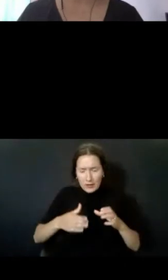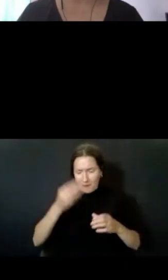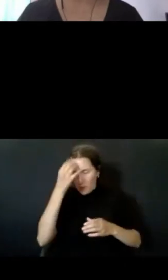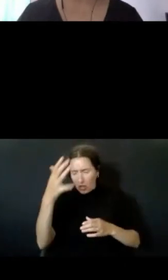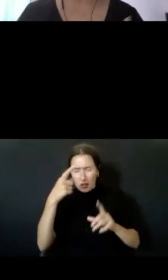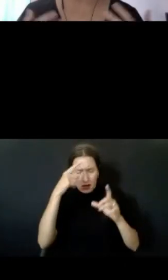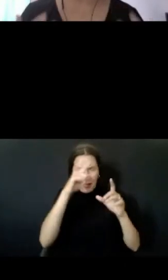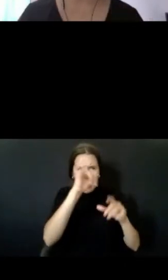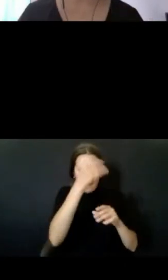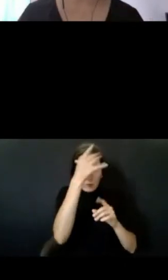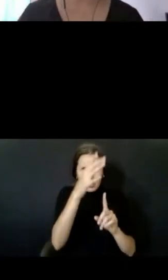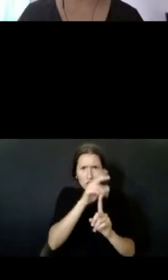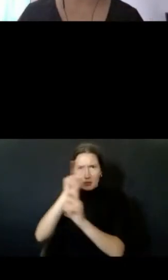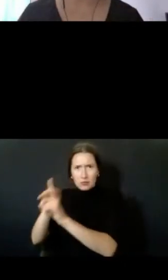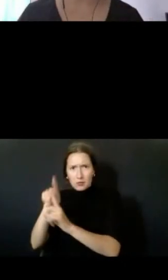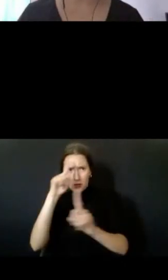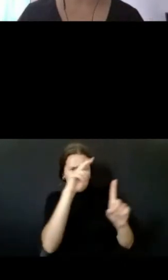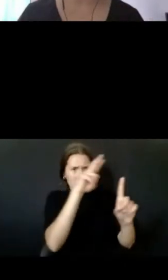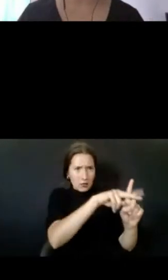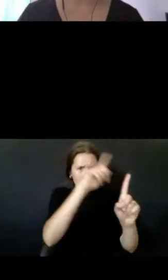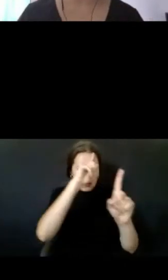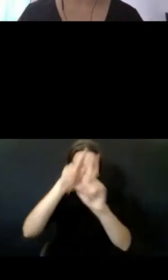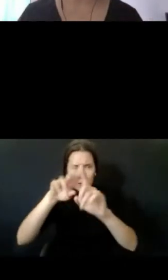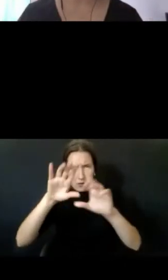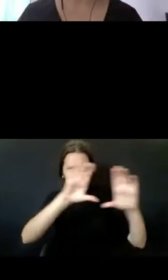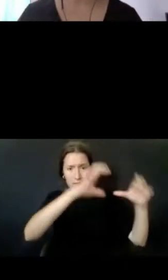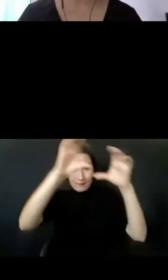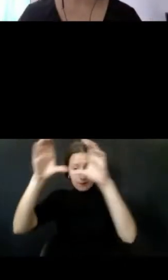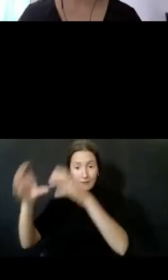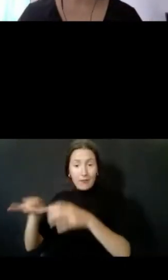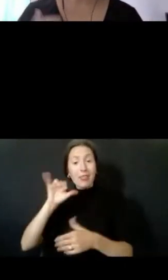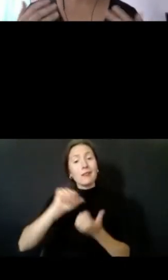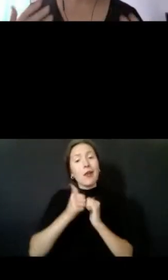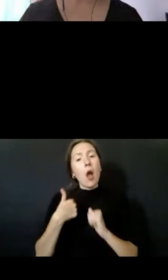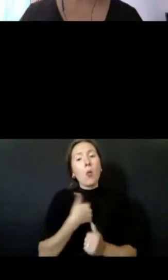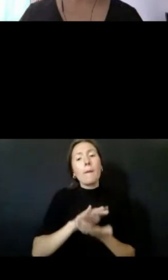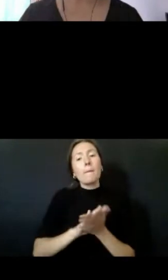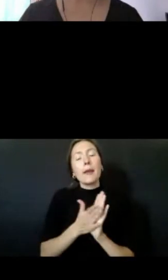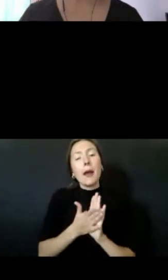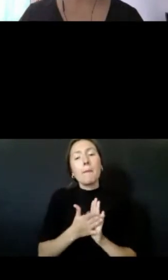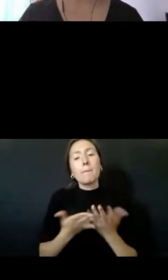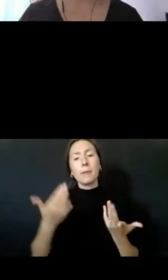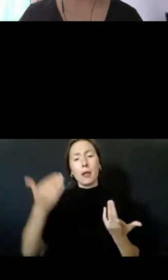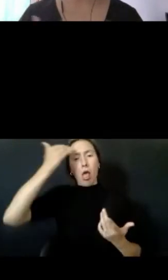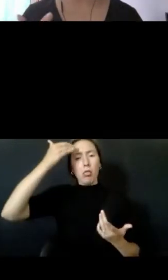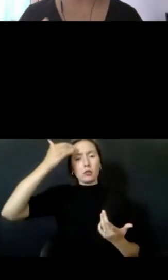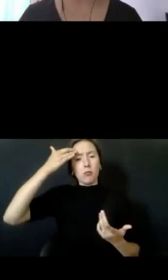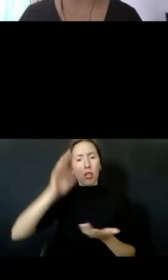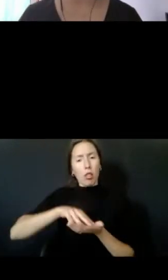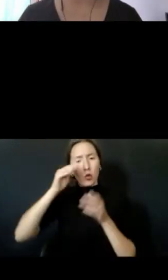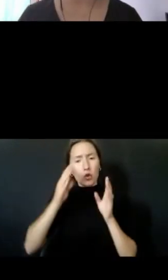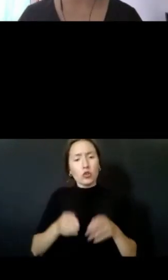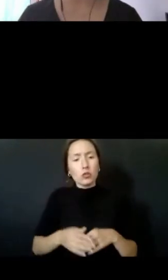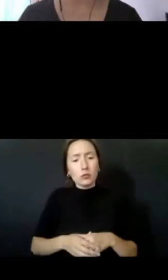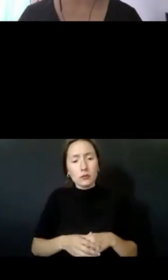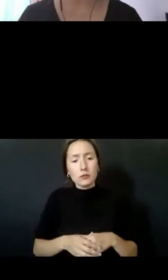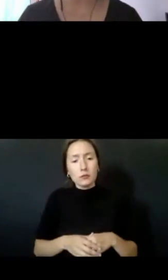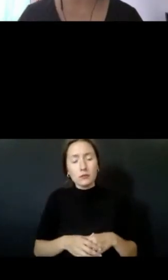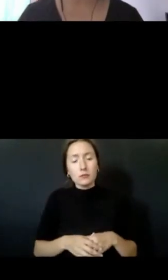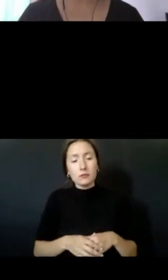read. It's how we recognize words and phrases and numbers and images and how it's familiarized with it and how our brain categorizes